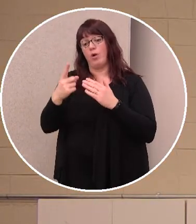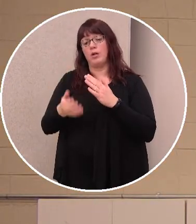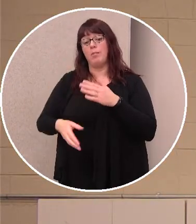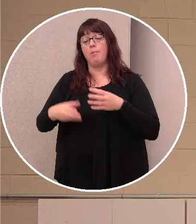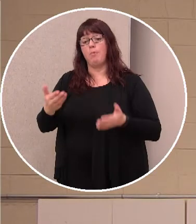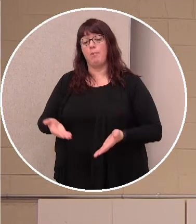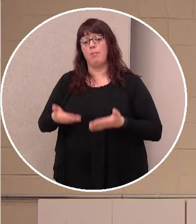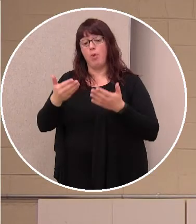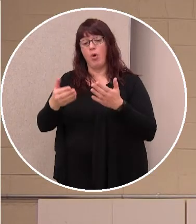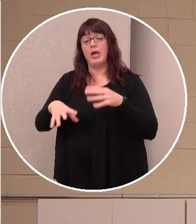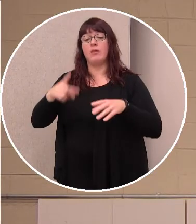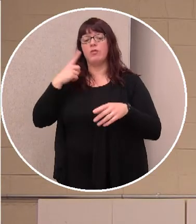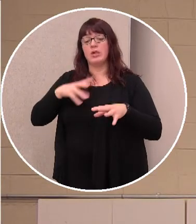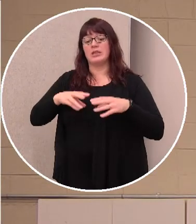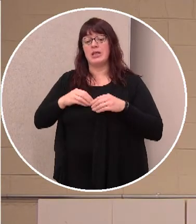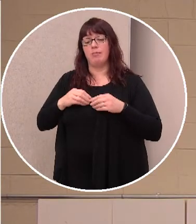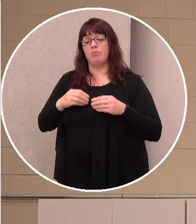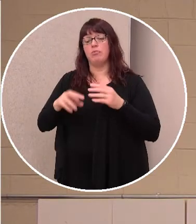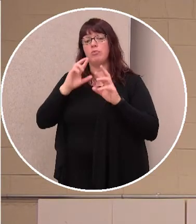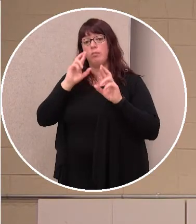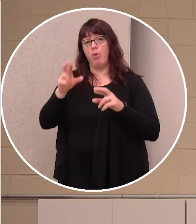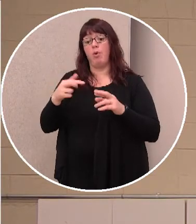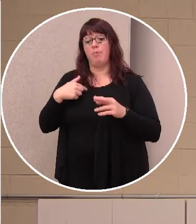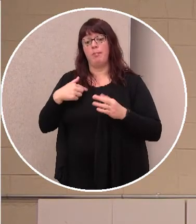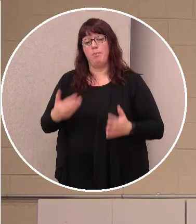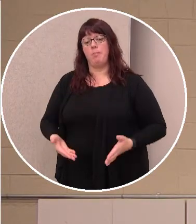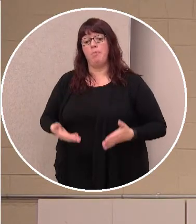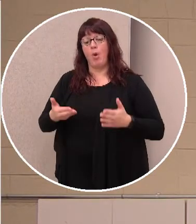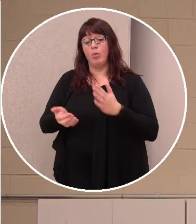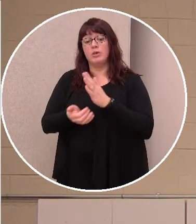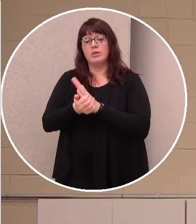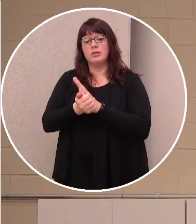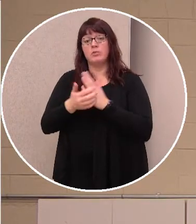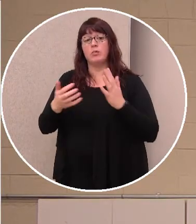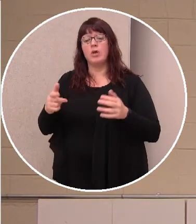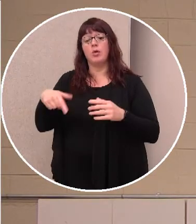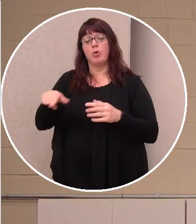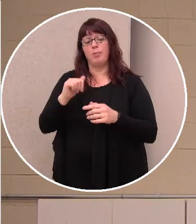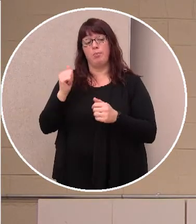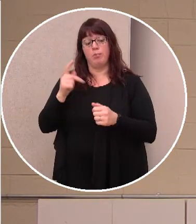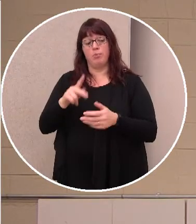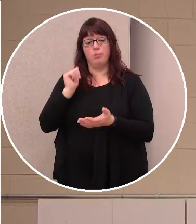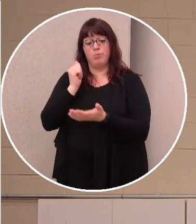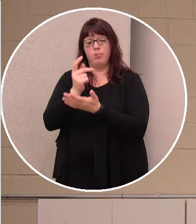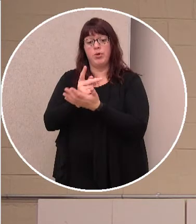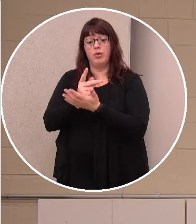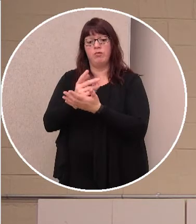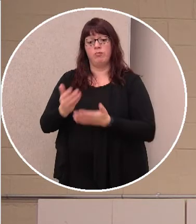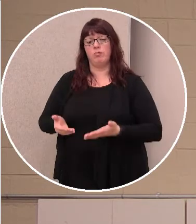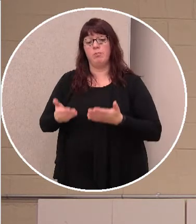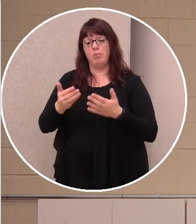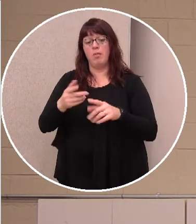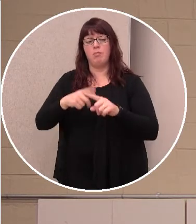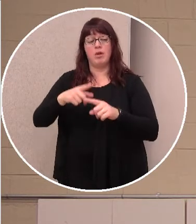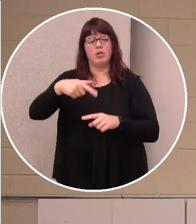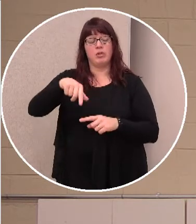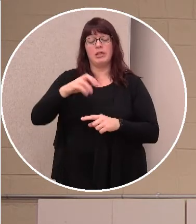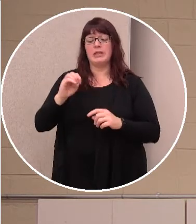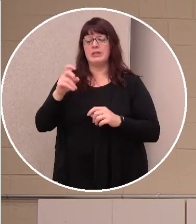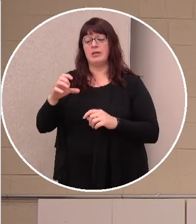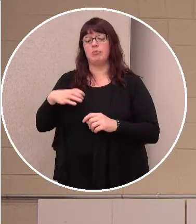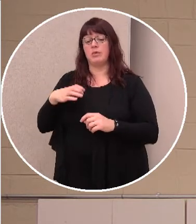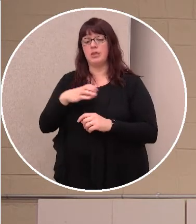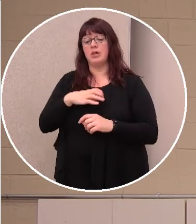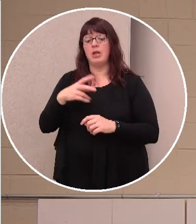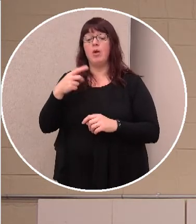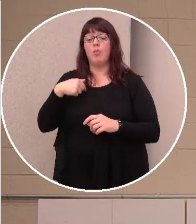accept the report. The motion is as follows: that the Board approve the recommendation of the Executive Committee to utilize up to